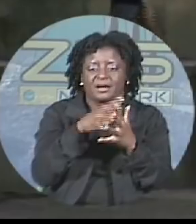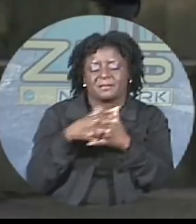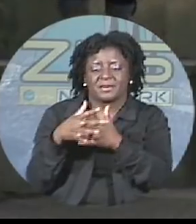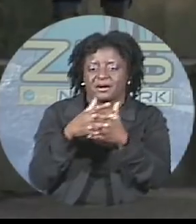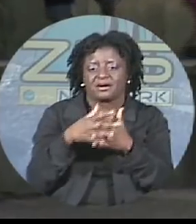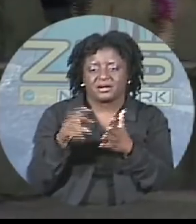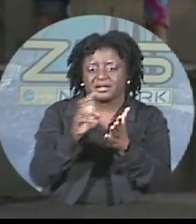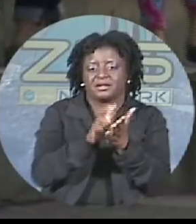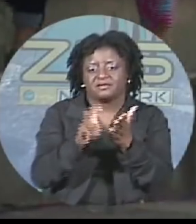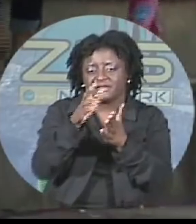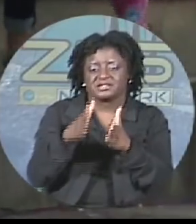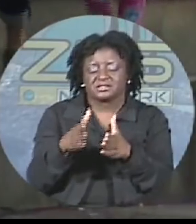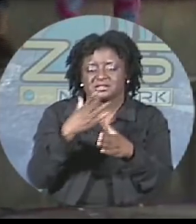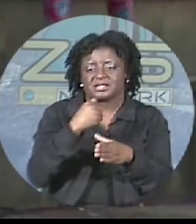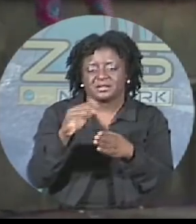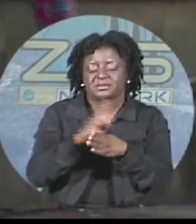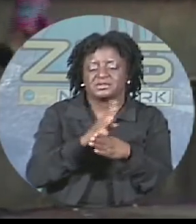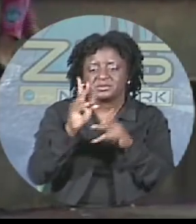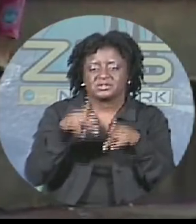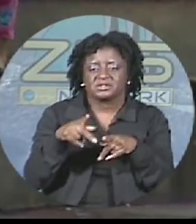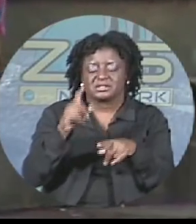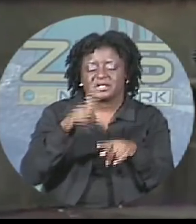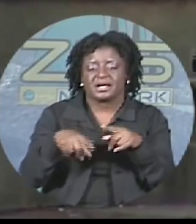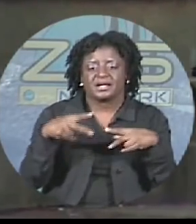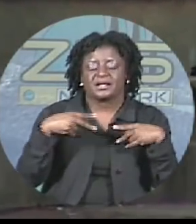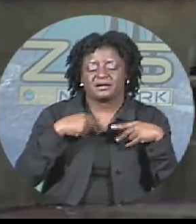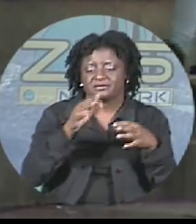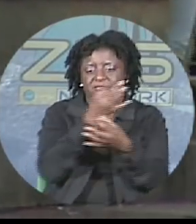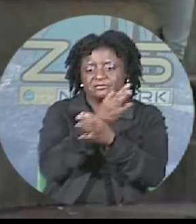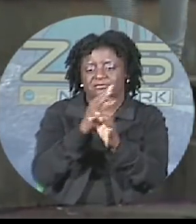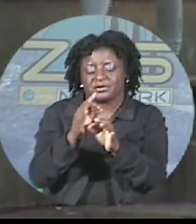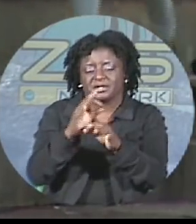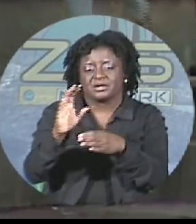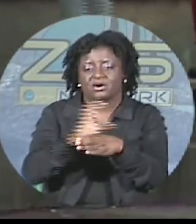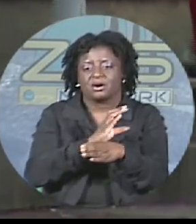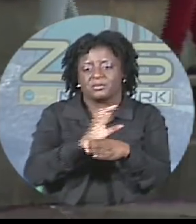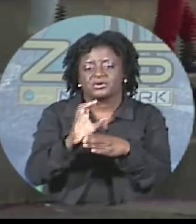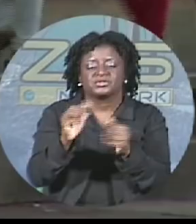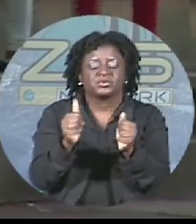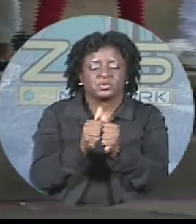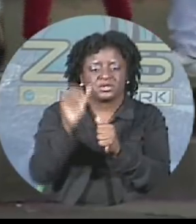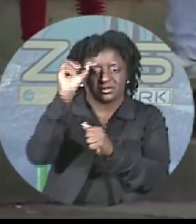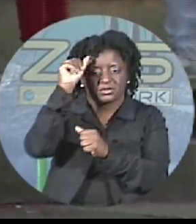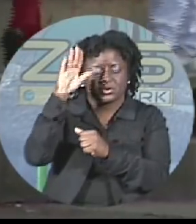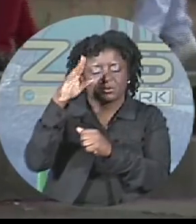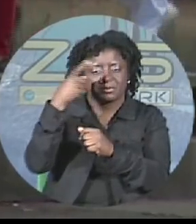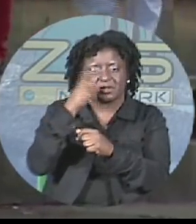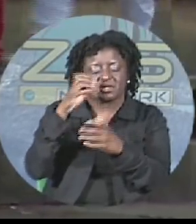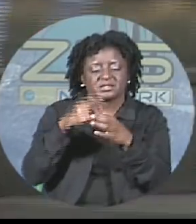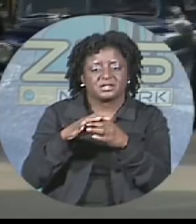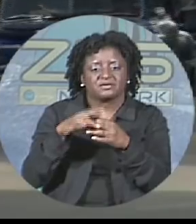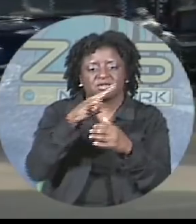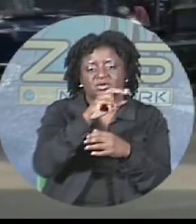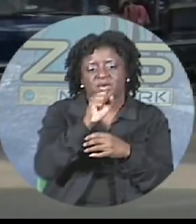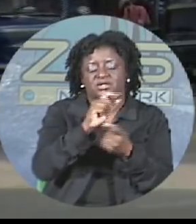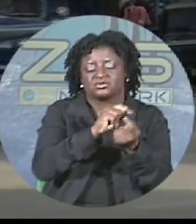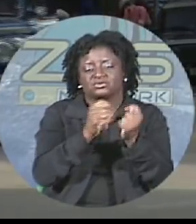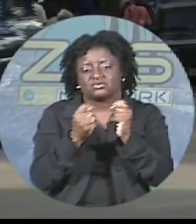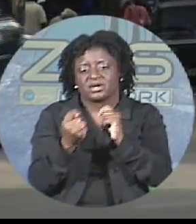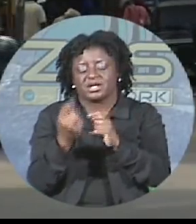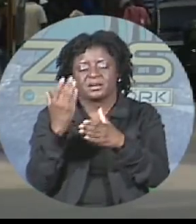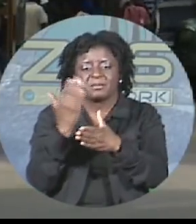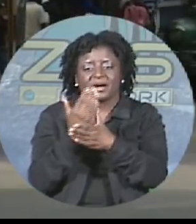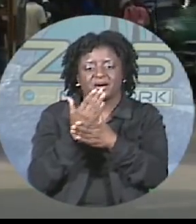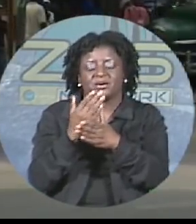entrepreneurs are not allowed to have free commerce with Cuba due to the U.S. trade embargo against Cuba. The ambassador